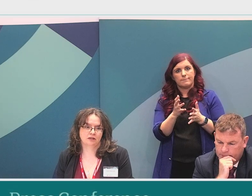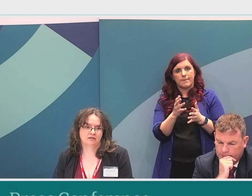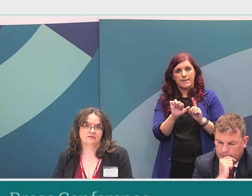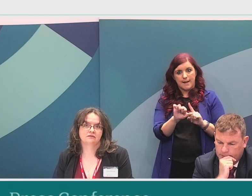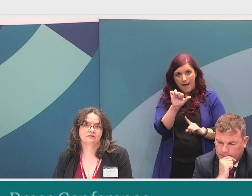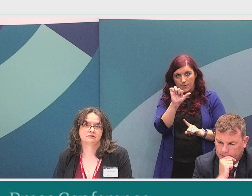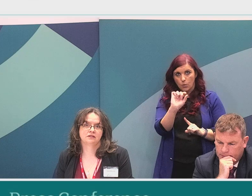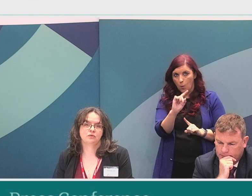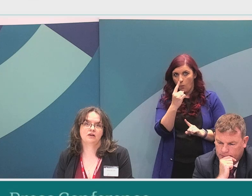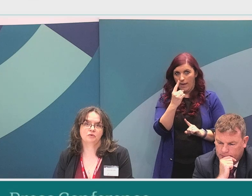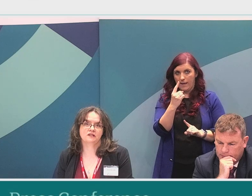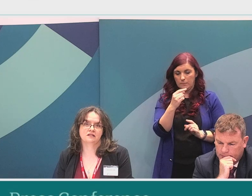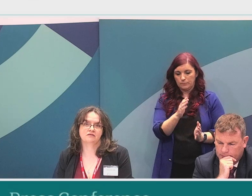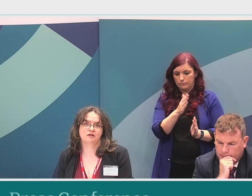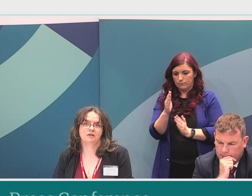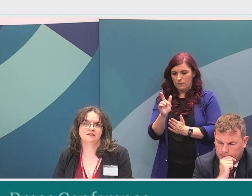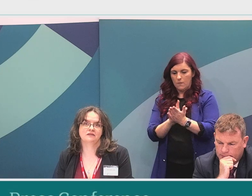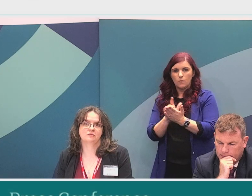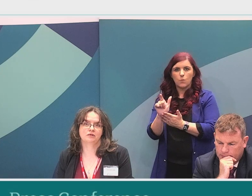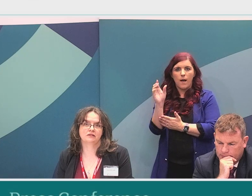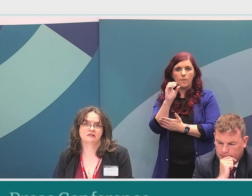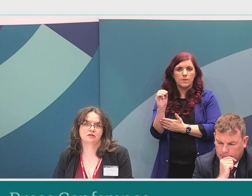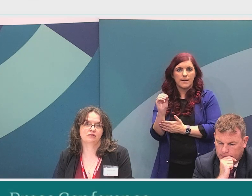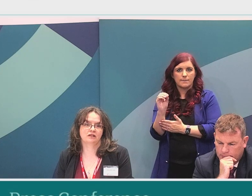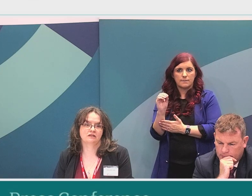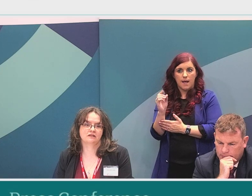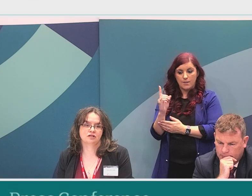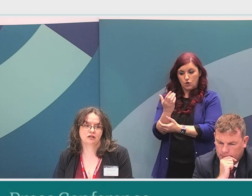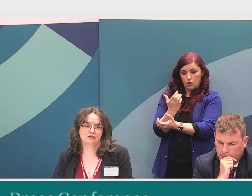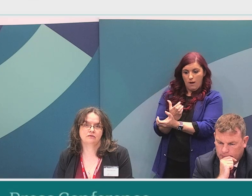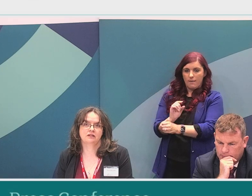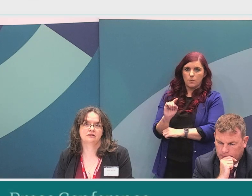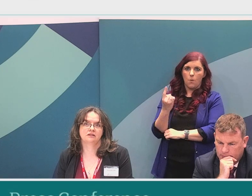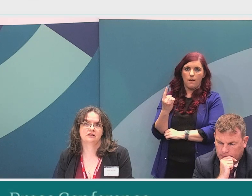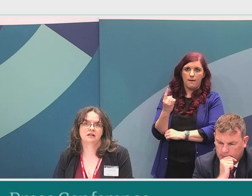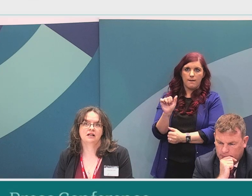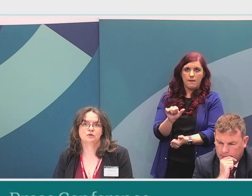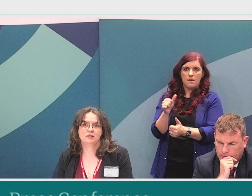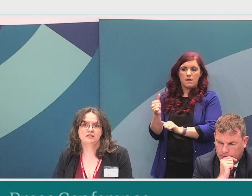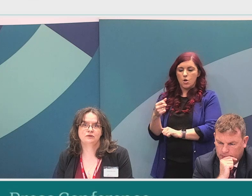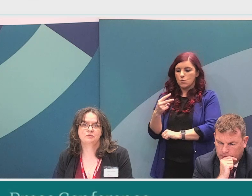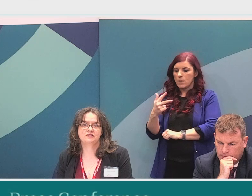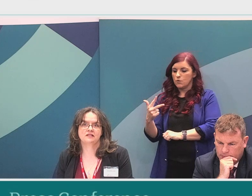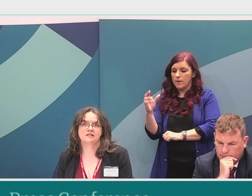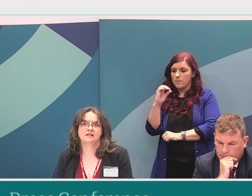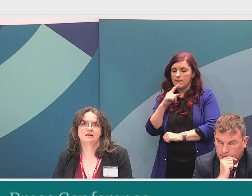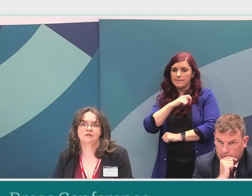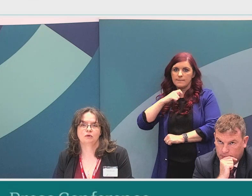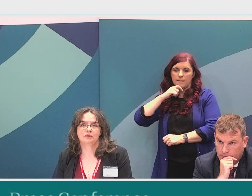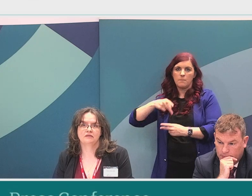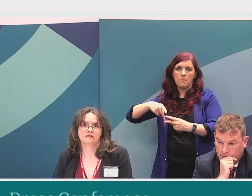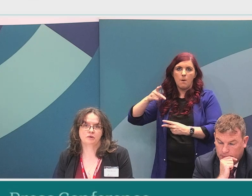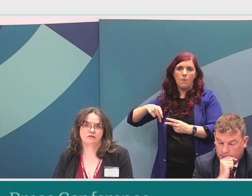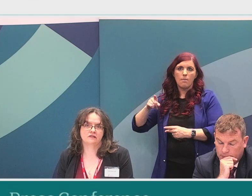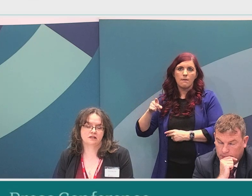only. 12% of females have experienced sexual violence as a child only. And 23% of women